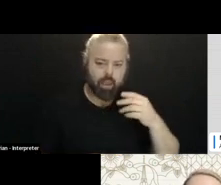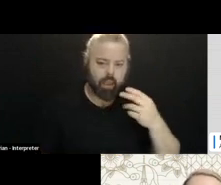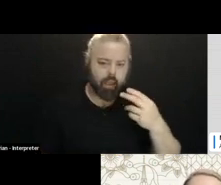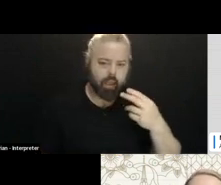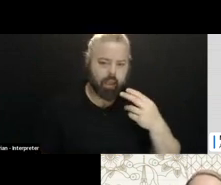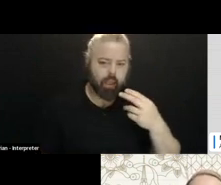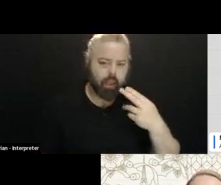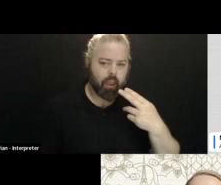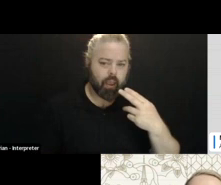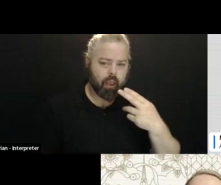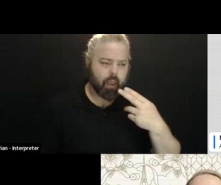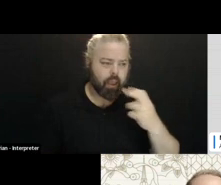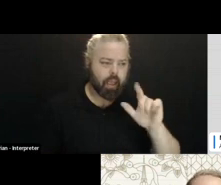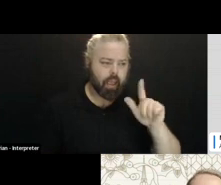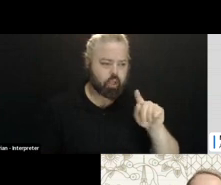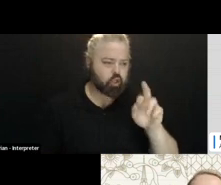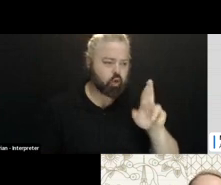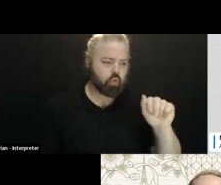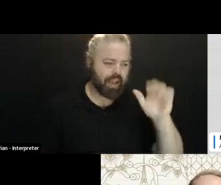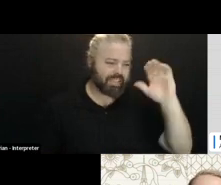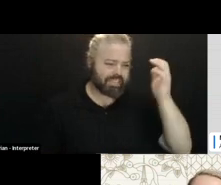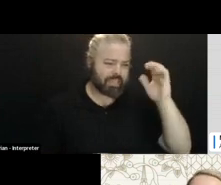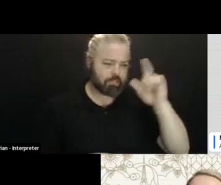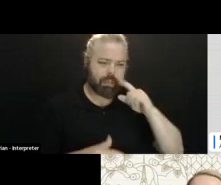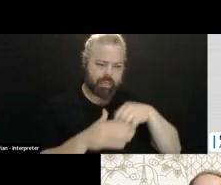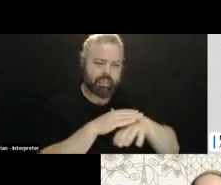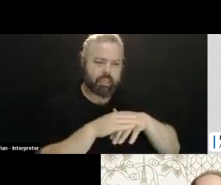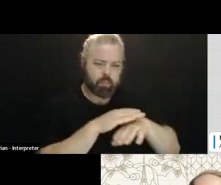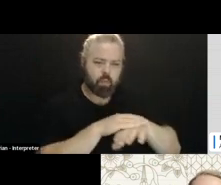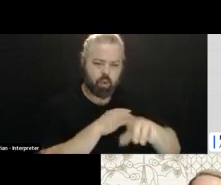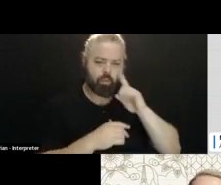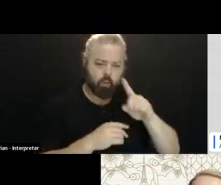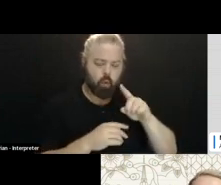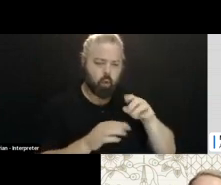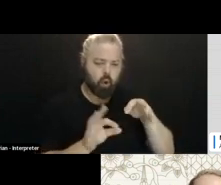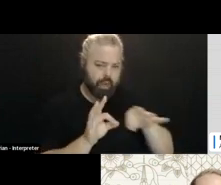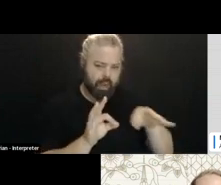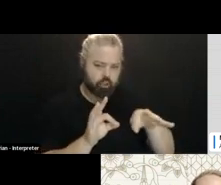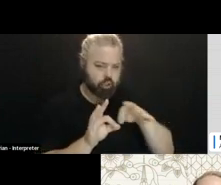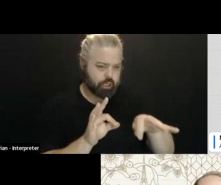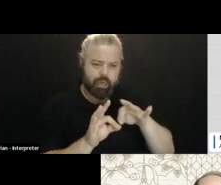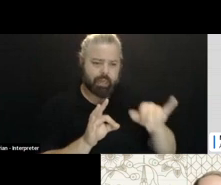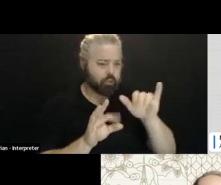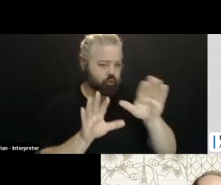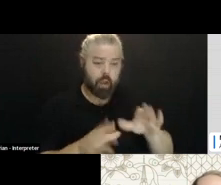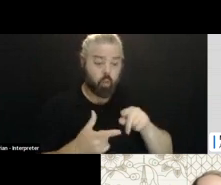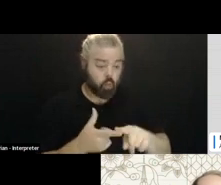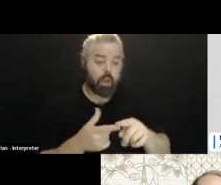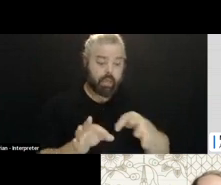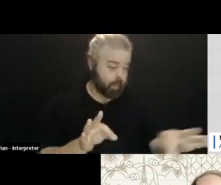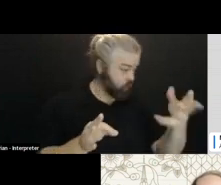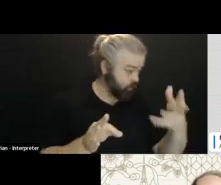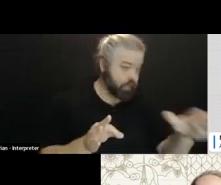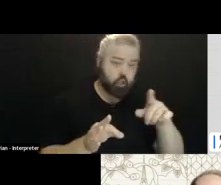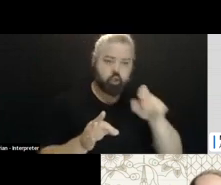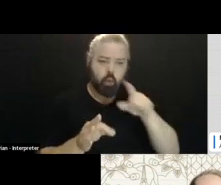seems to be accessible. Captioning is great. You can edit the captions after they're done. They're sort of